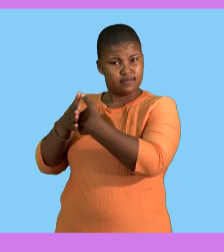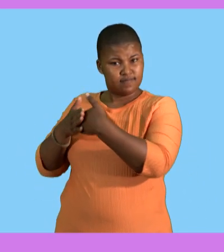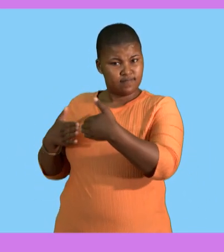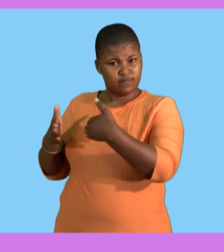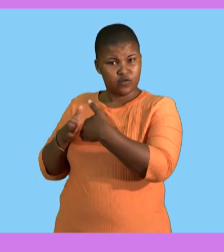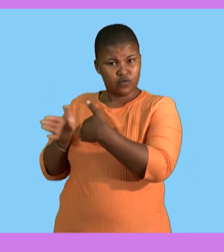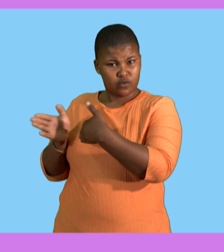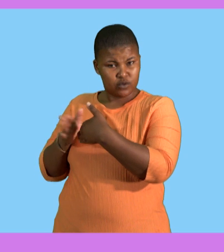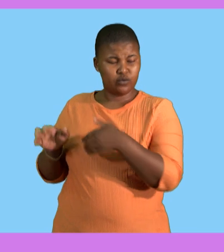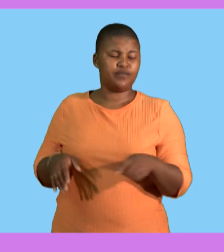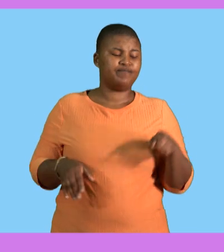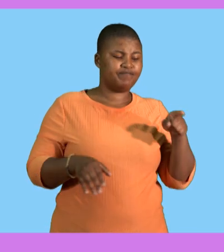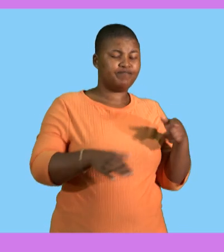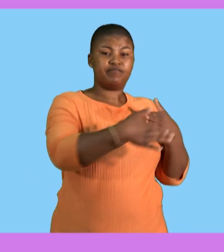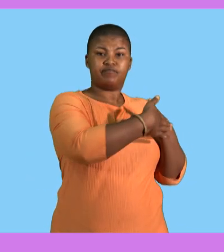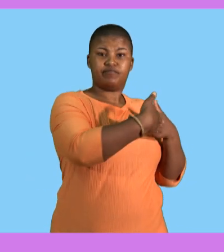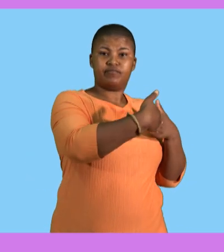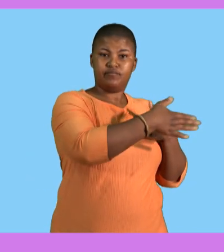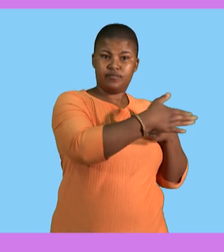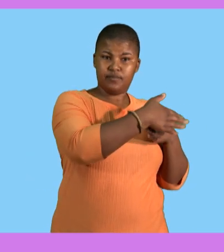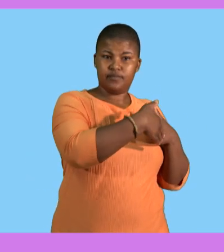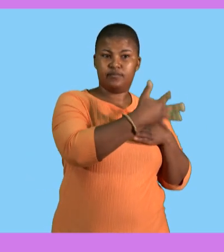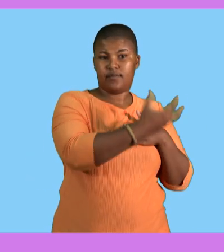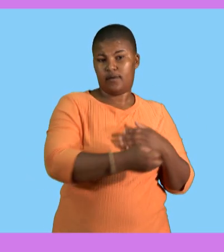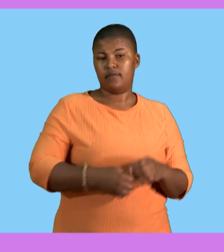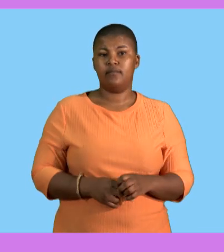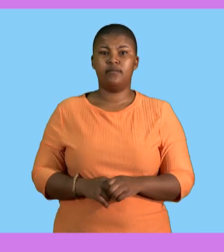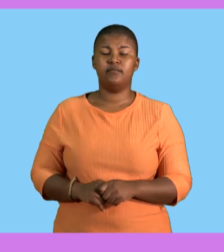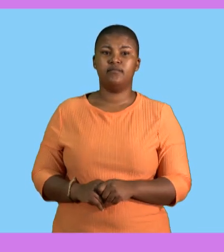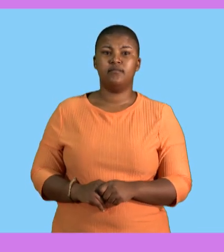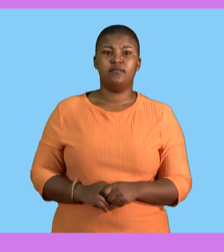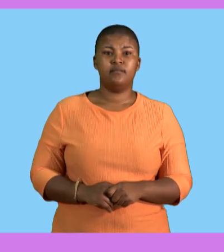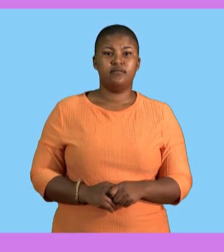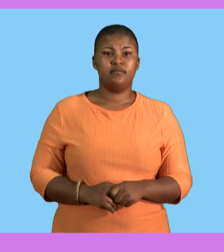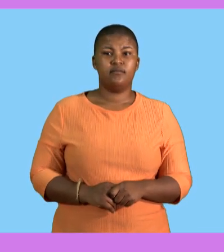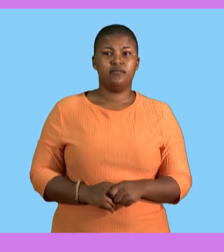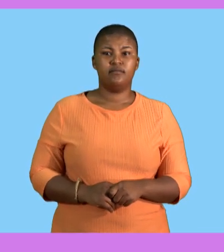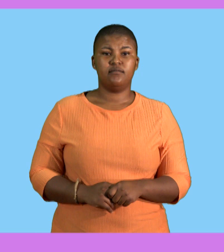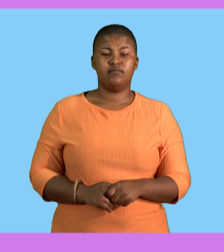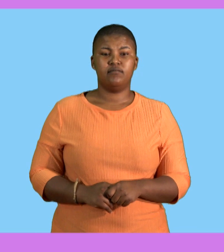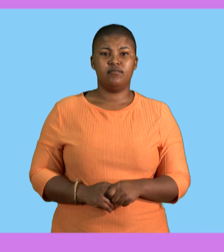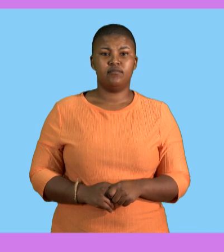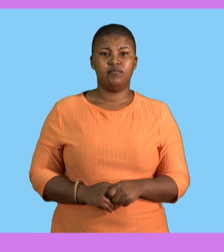sliding door over there. So we've got two sides